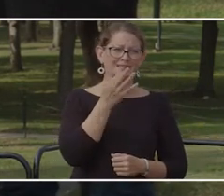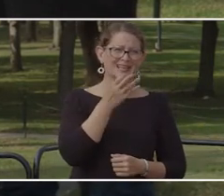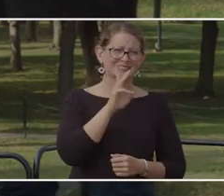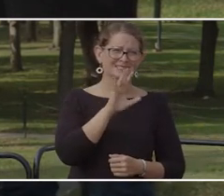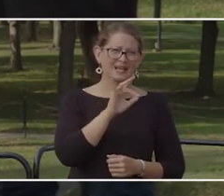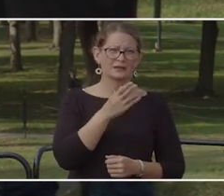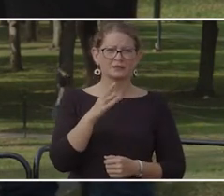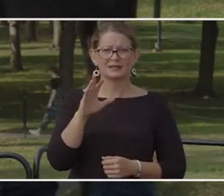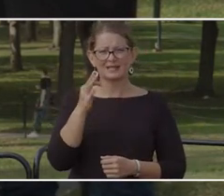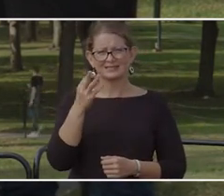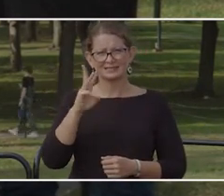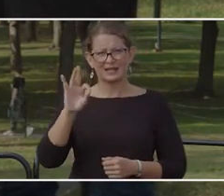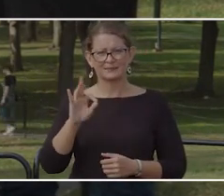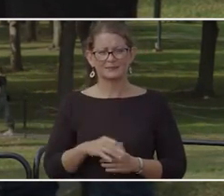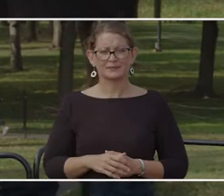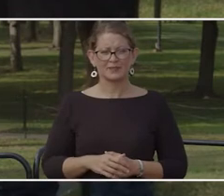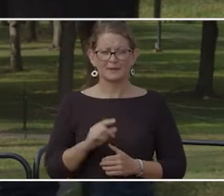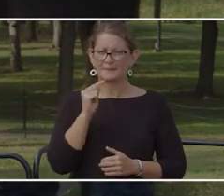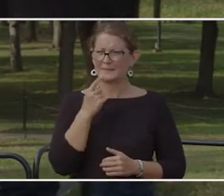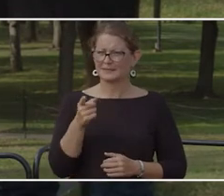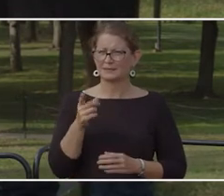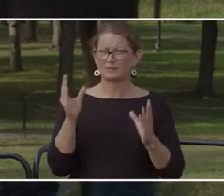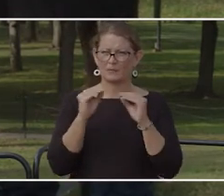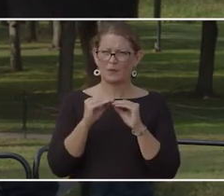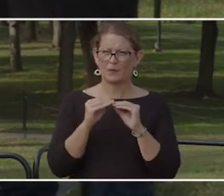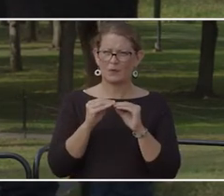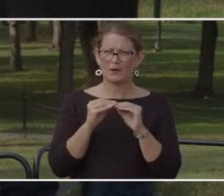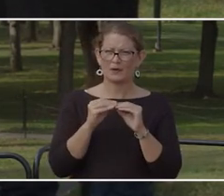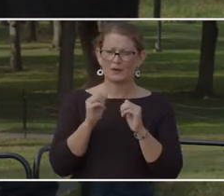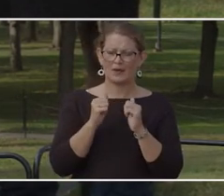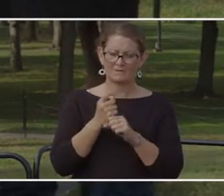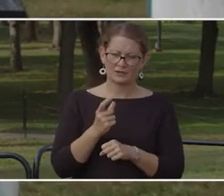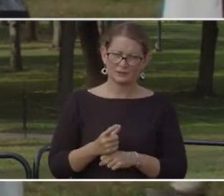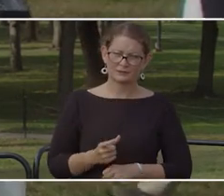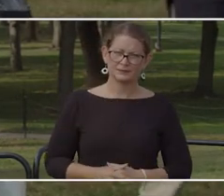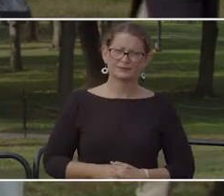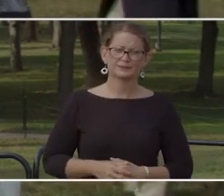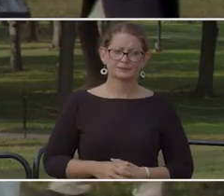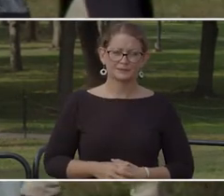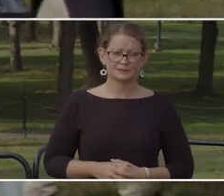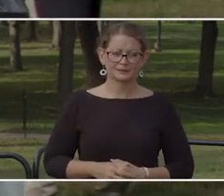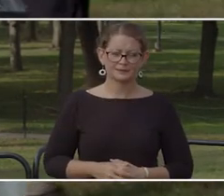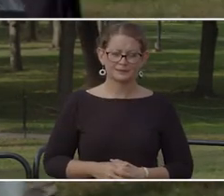1968 and 1969. I miss him even more with each passing year.